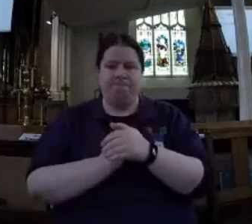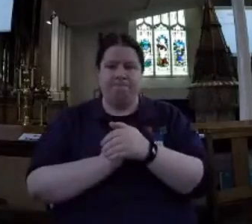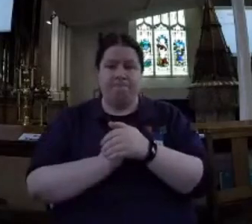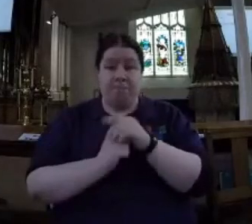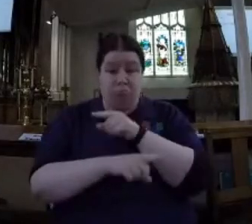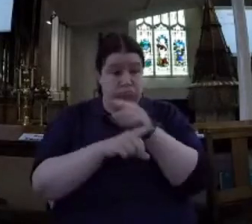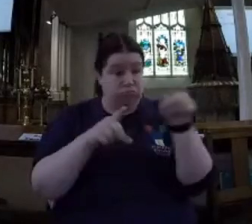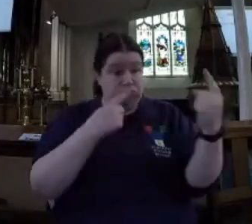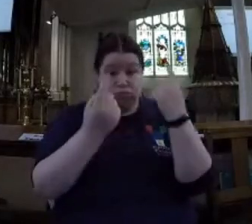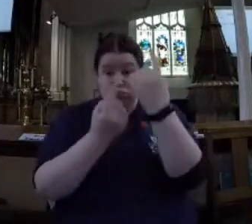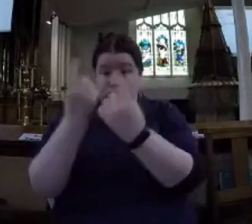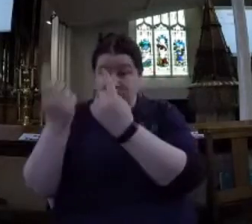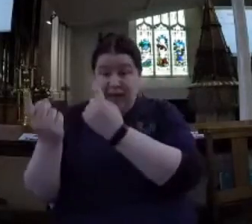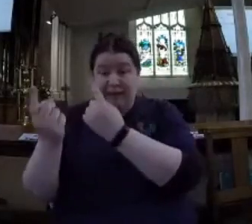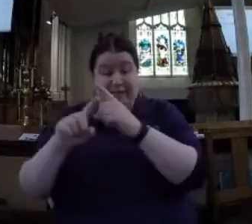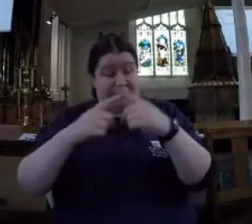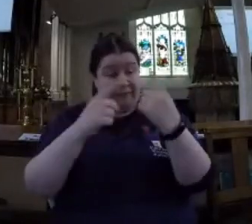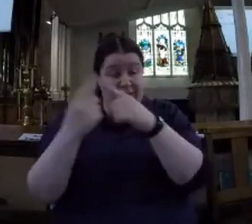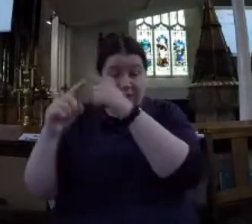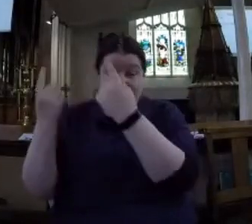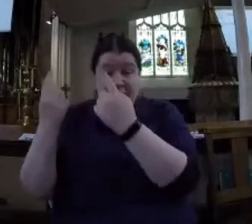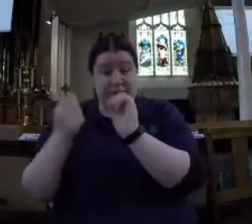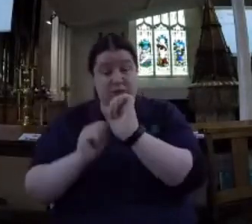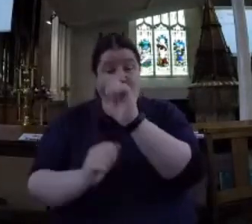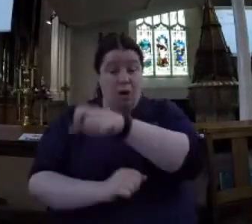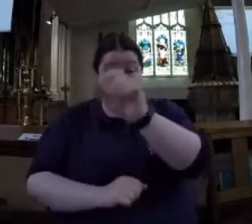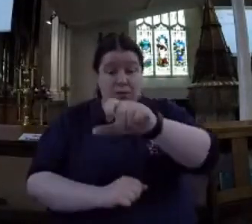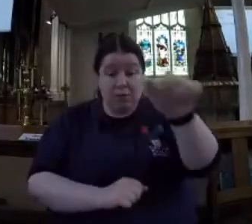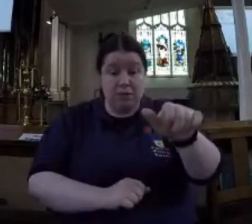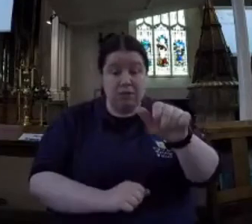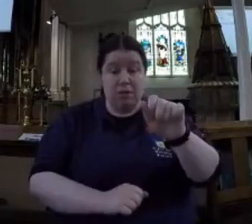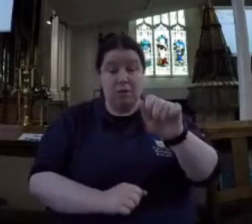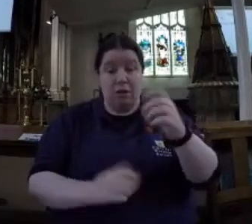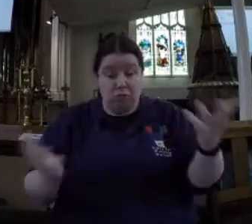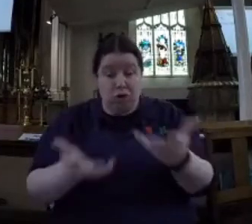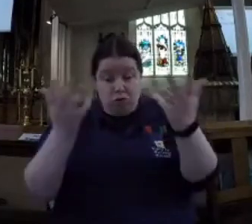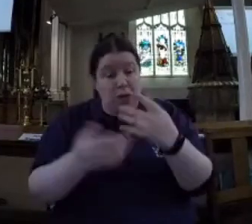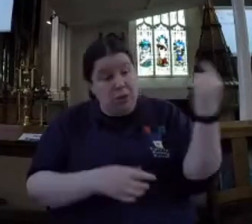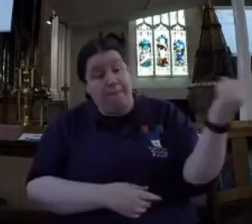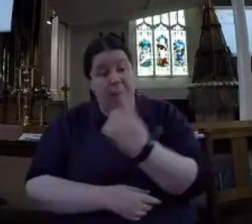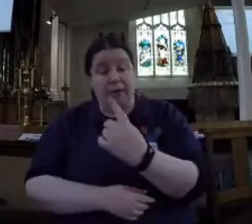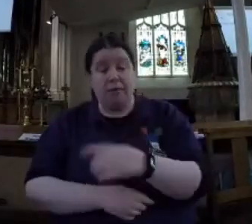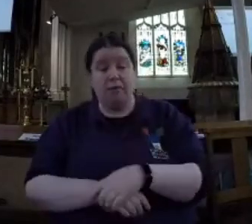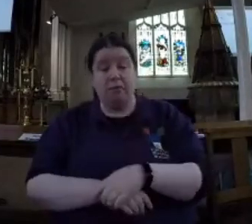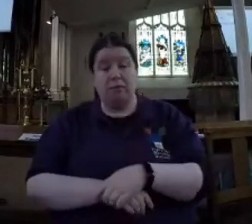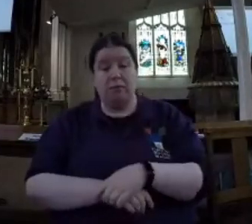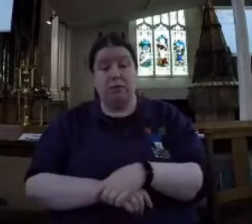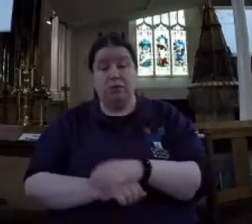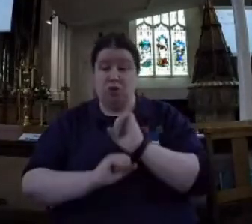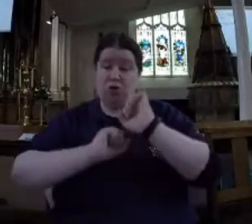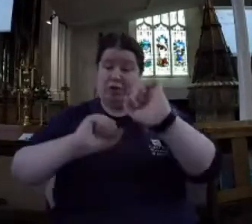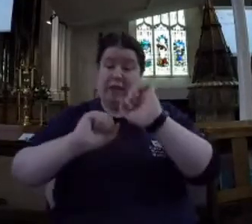of you can make a difference and create memories for your customers and motivate them to come back. Put your personal signature on the